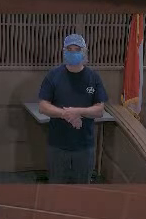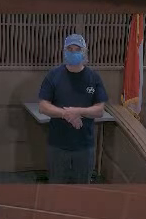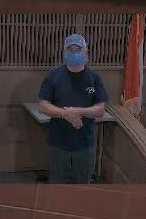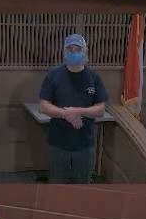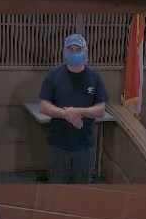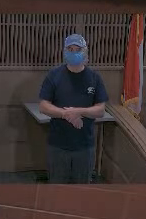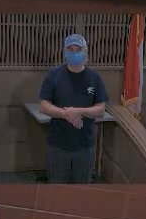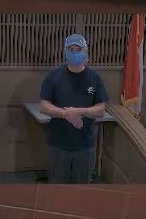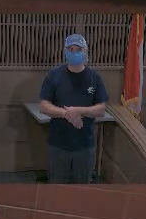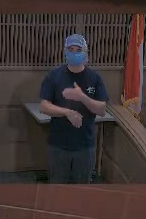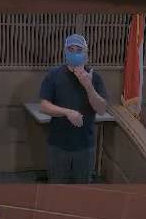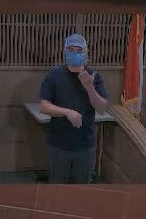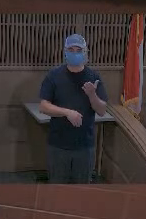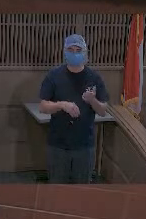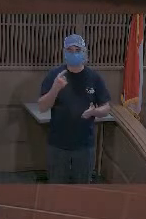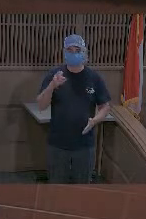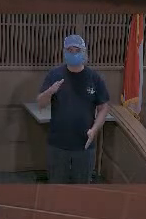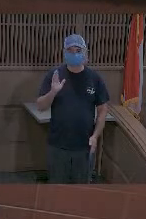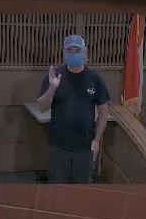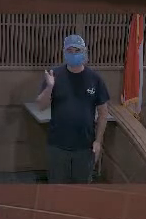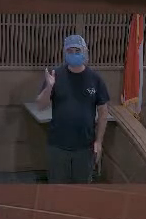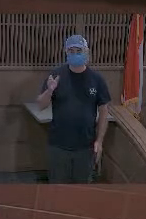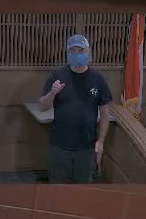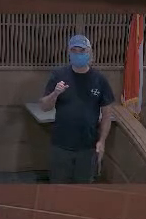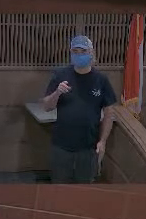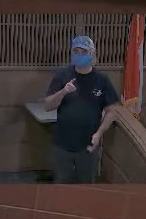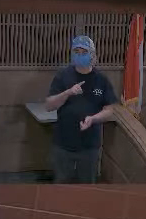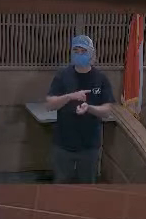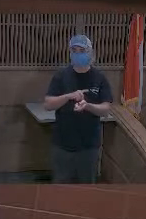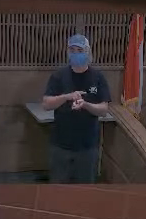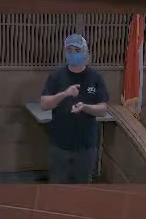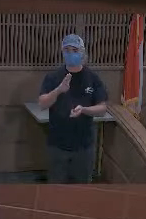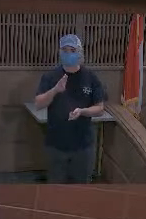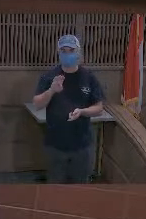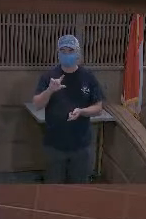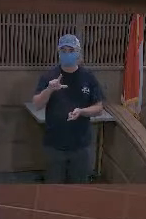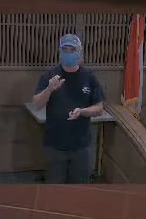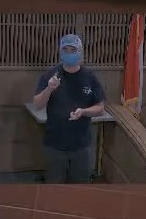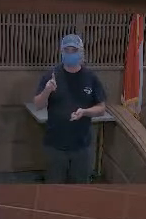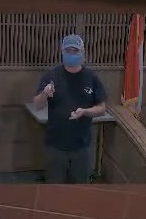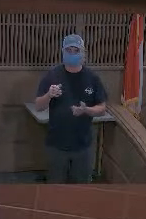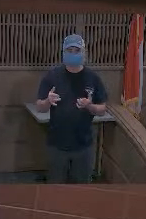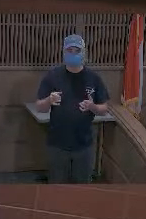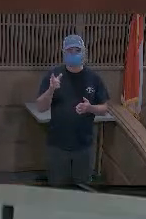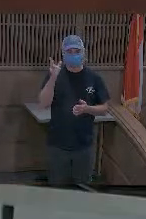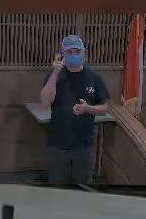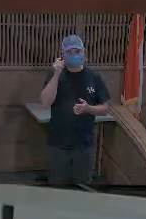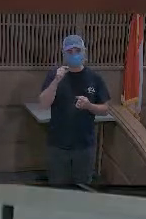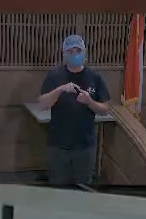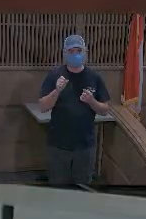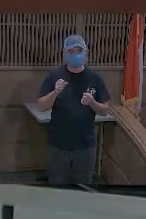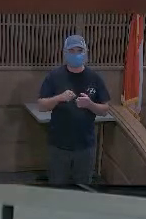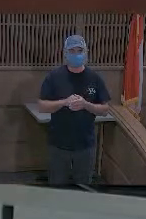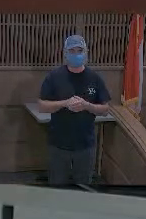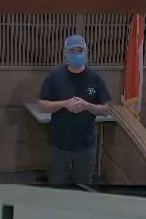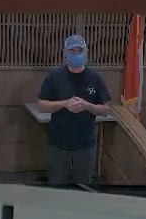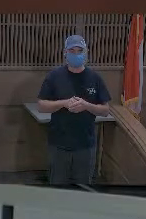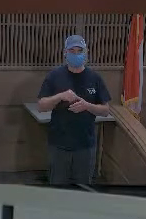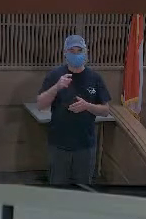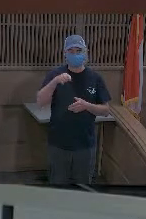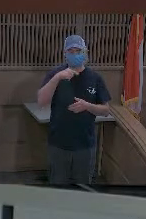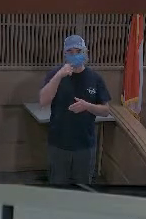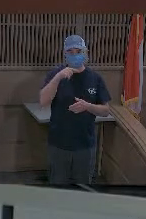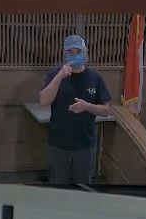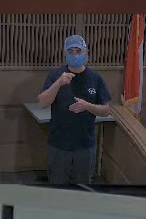Thank you, Dr. Black, for your comments and update today. We'll next hear from our partners at the Department of Public Health.